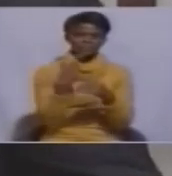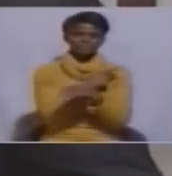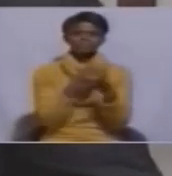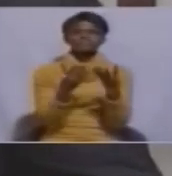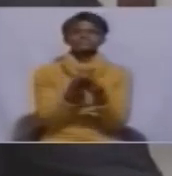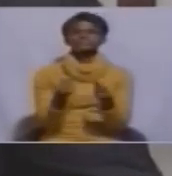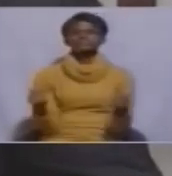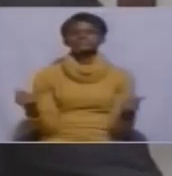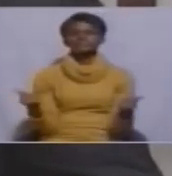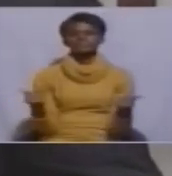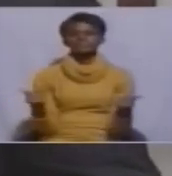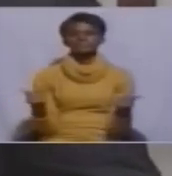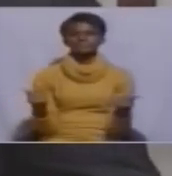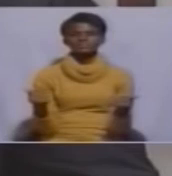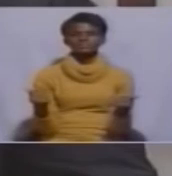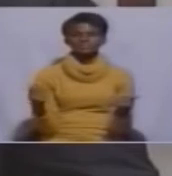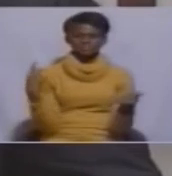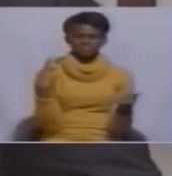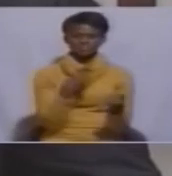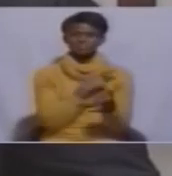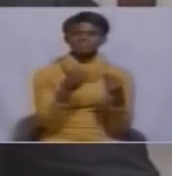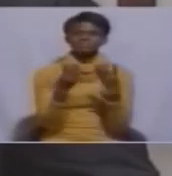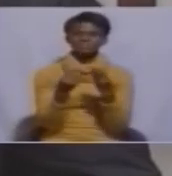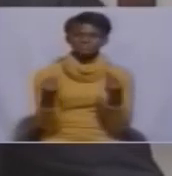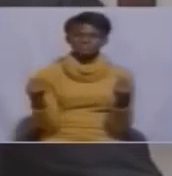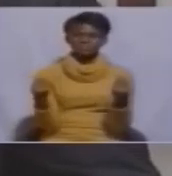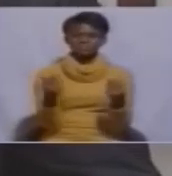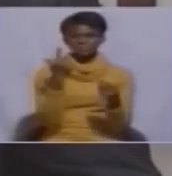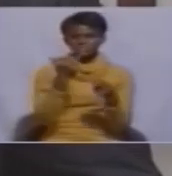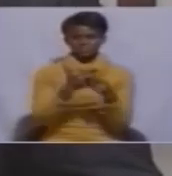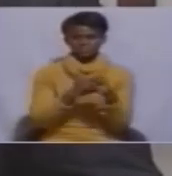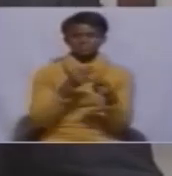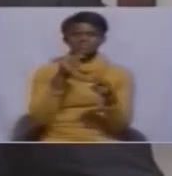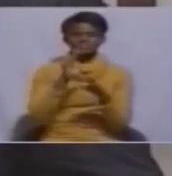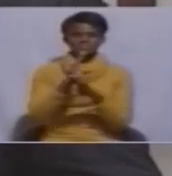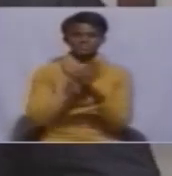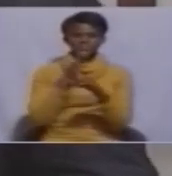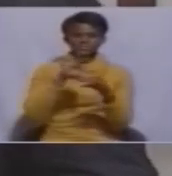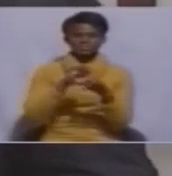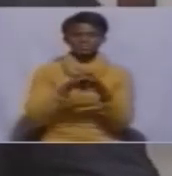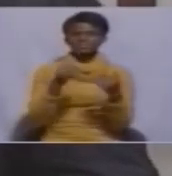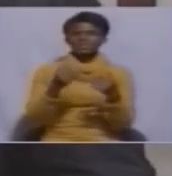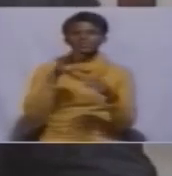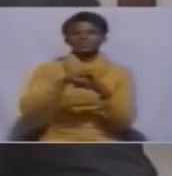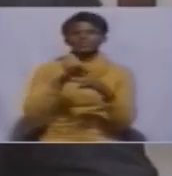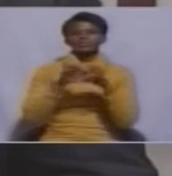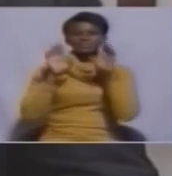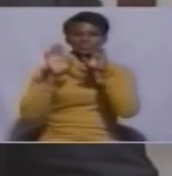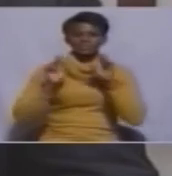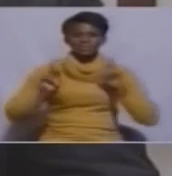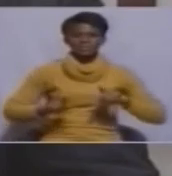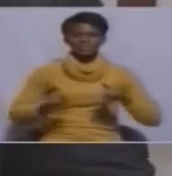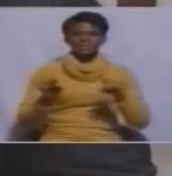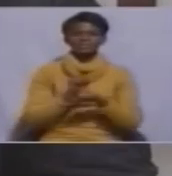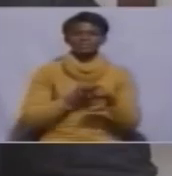any event. Because parliament will have to dissolve, is it 3 months before the election? So what's the purpose of electing someone and then parliament